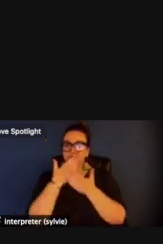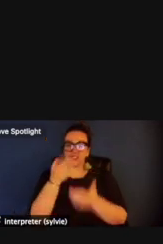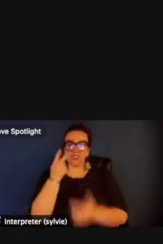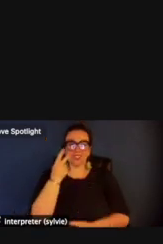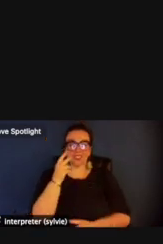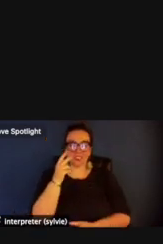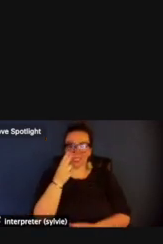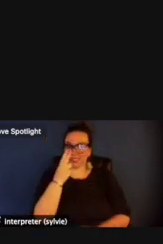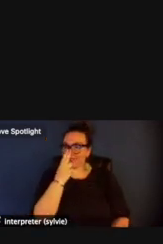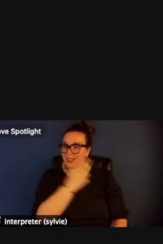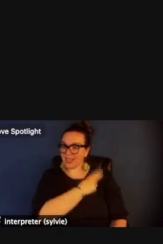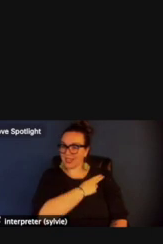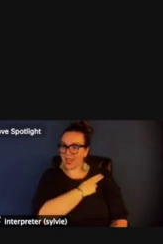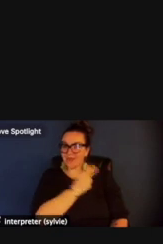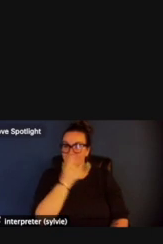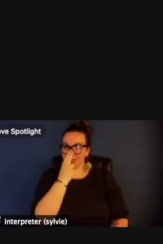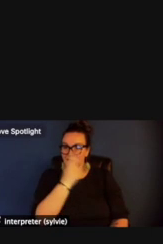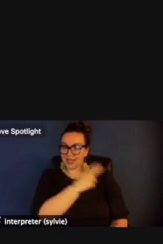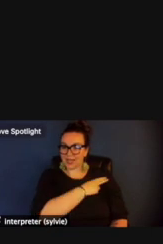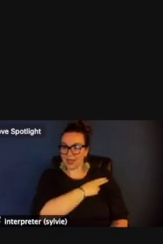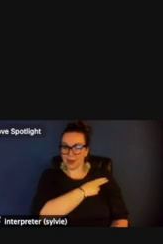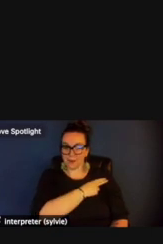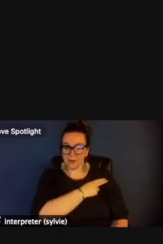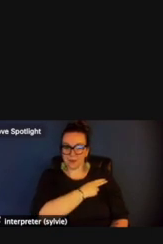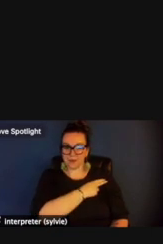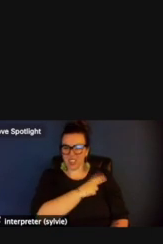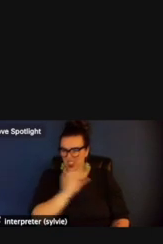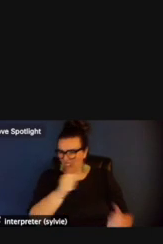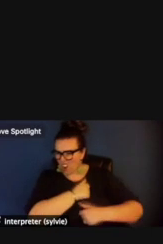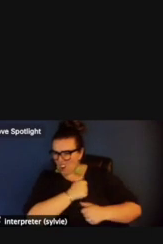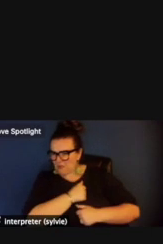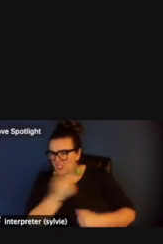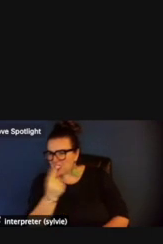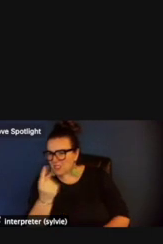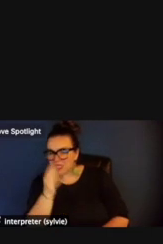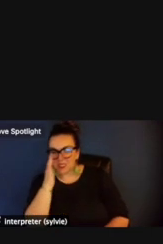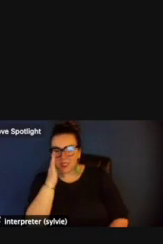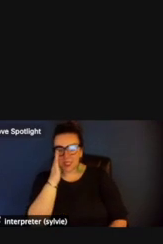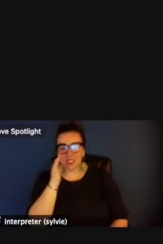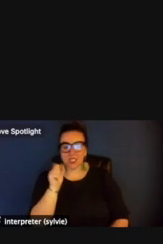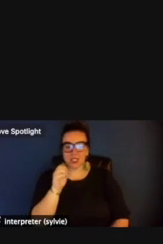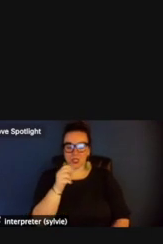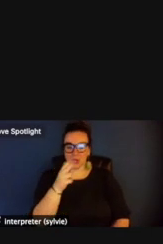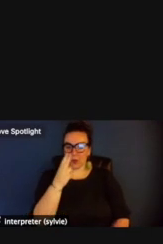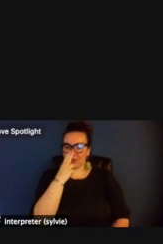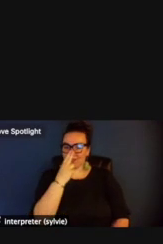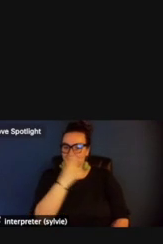Okay. Vietnam. Is something like army or something? Okay. So you see, so Vietnam is